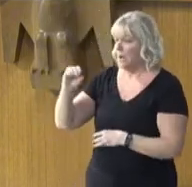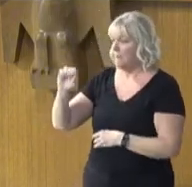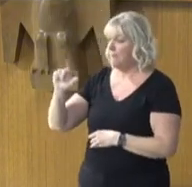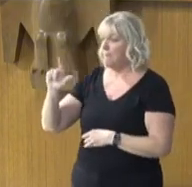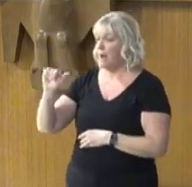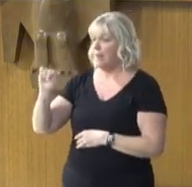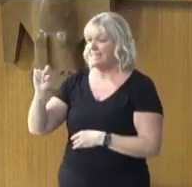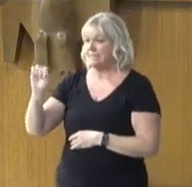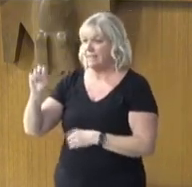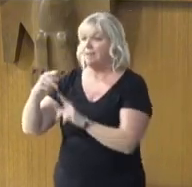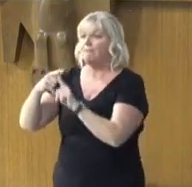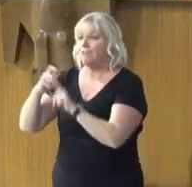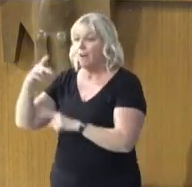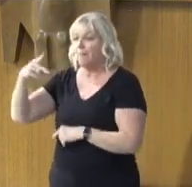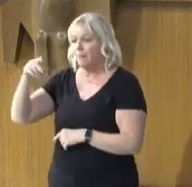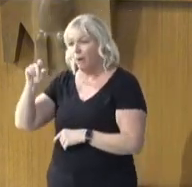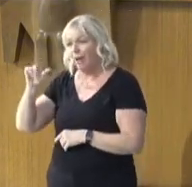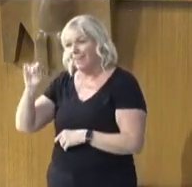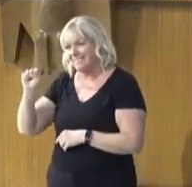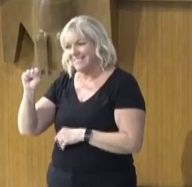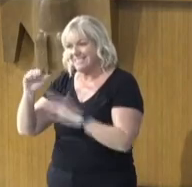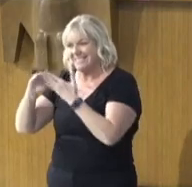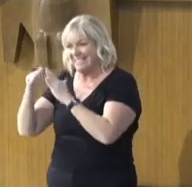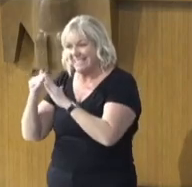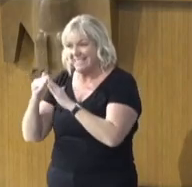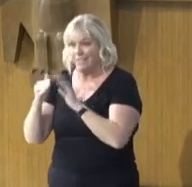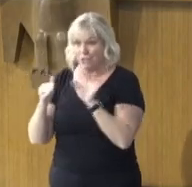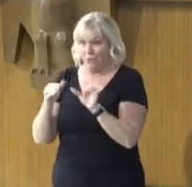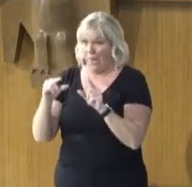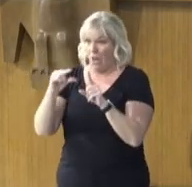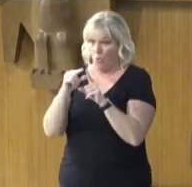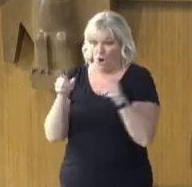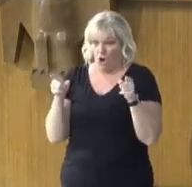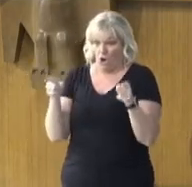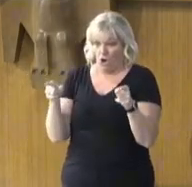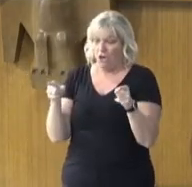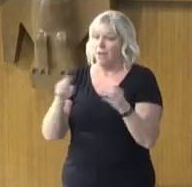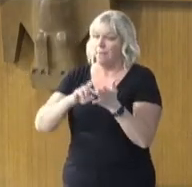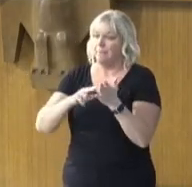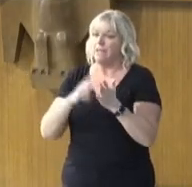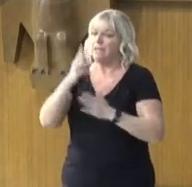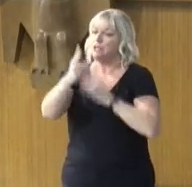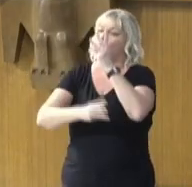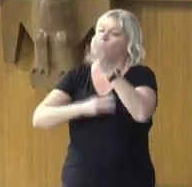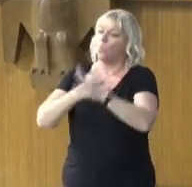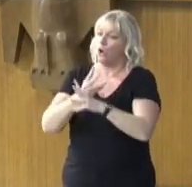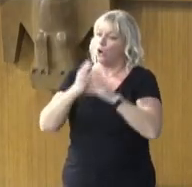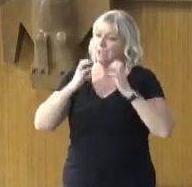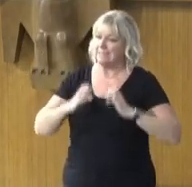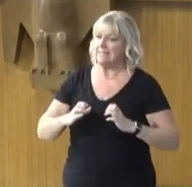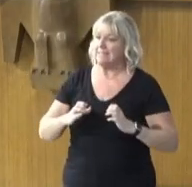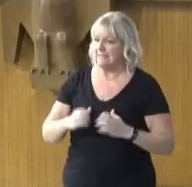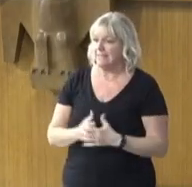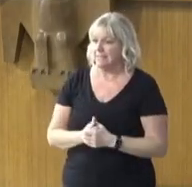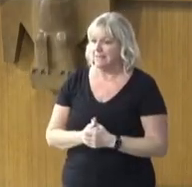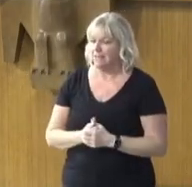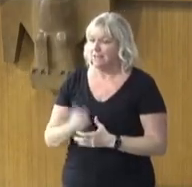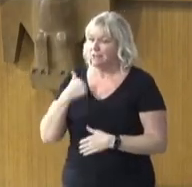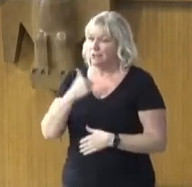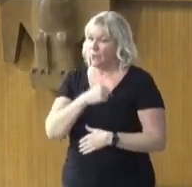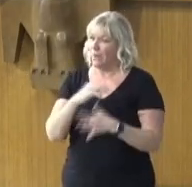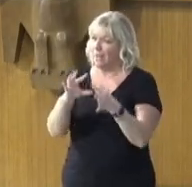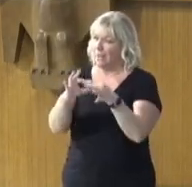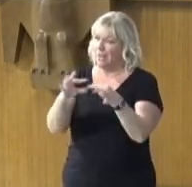polis. Again, city. So a cosmopolitan person is a world citizen. So when we talk about